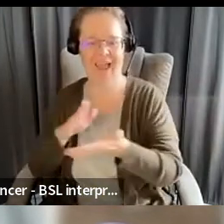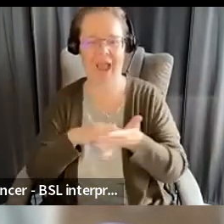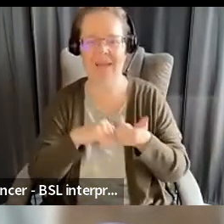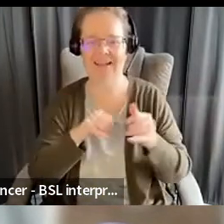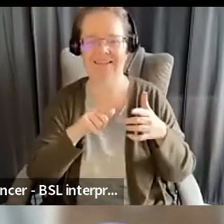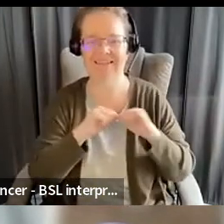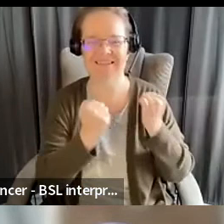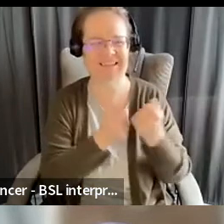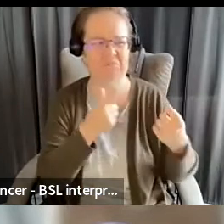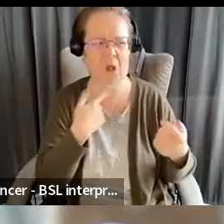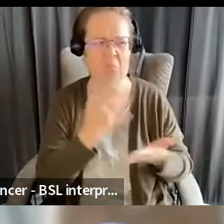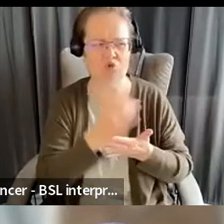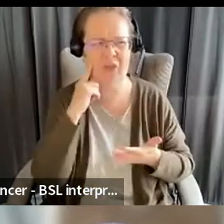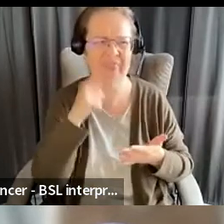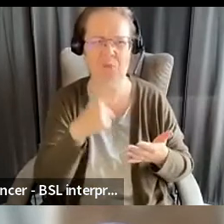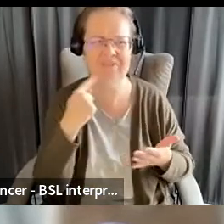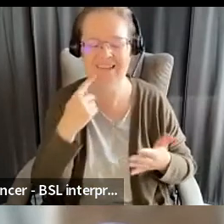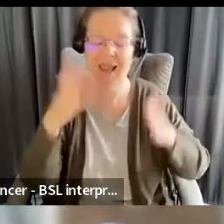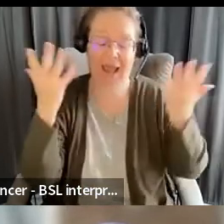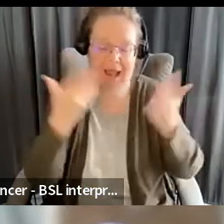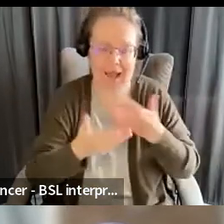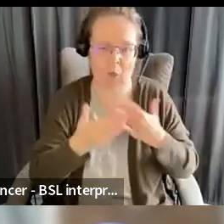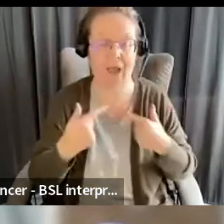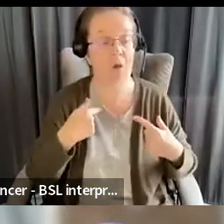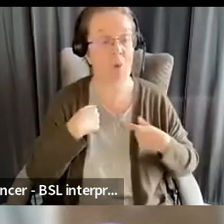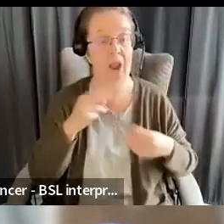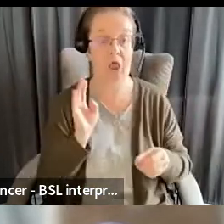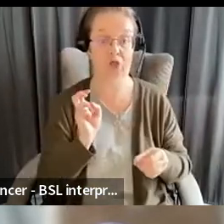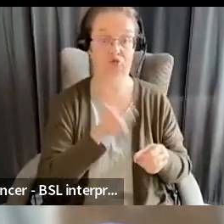think. I'm not sure, but anyway, round about the time I joined,